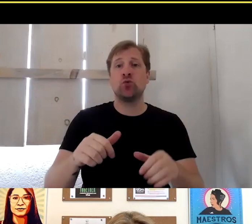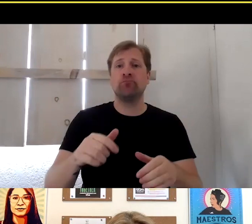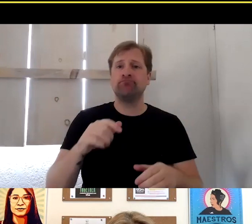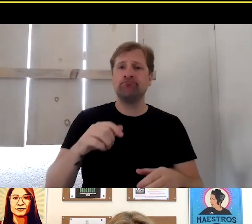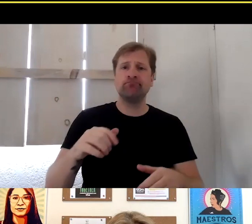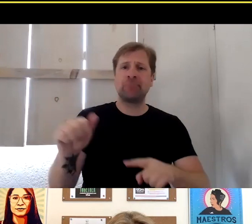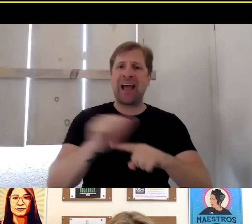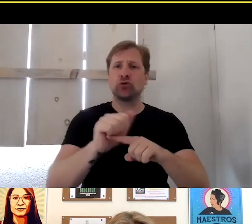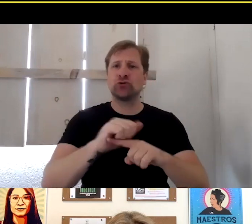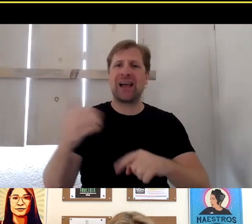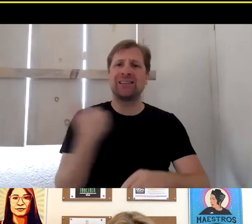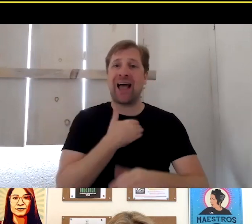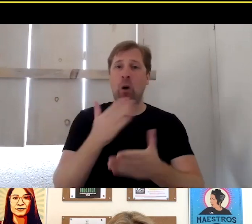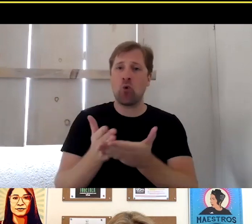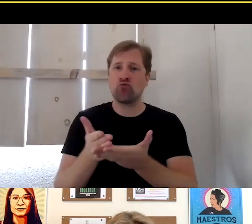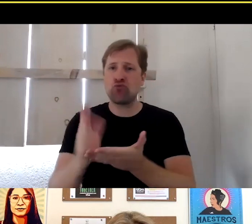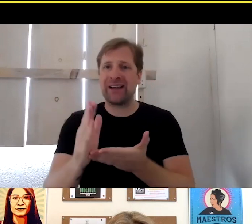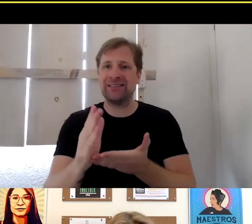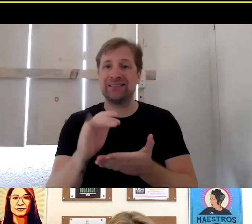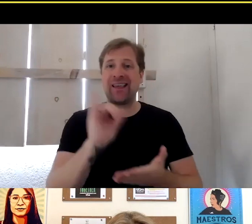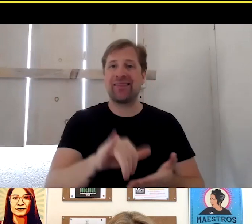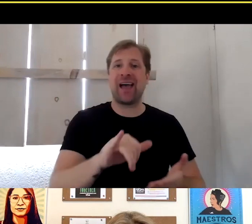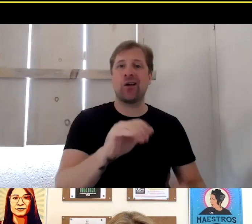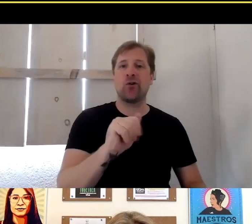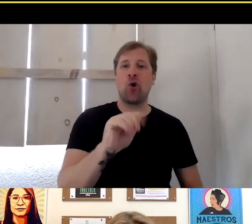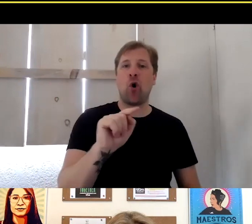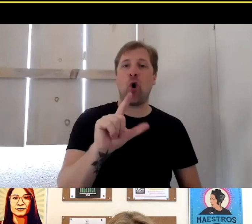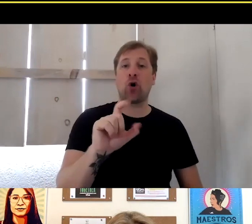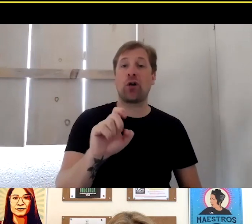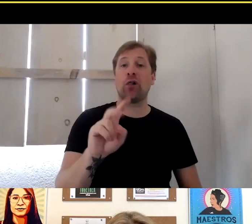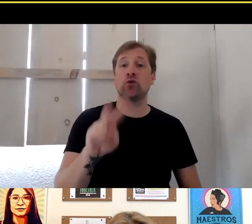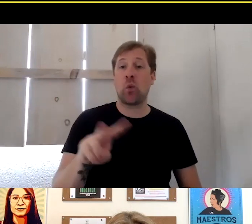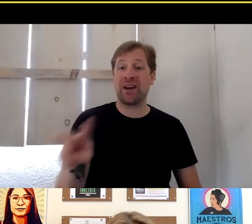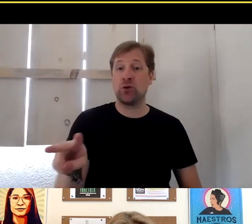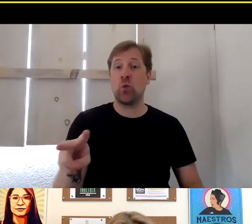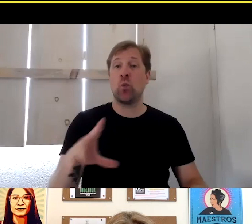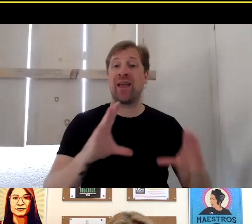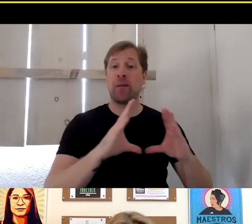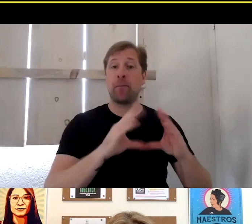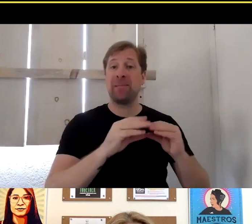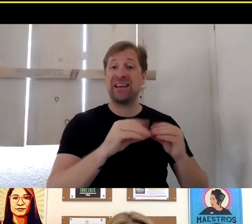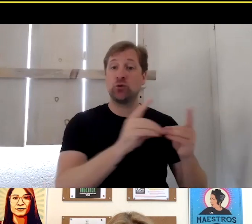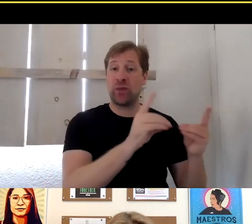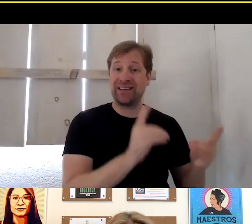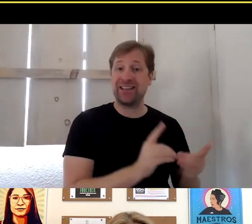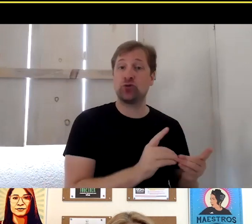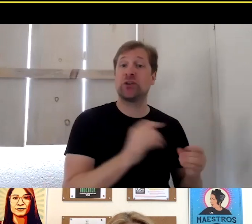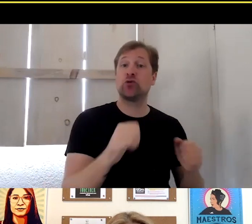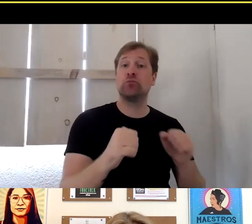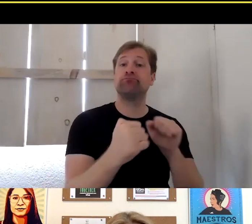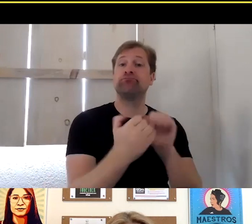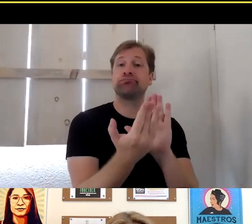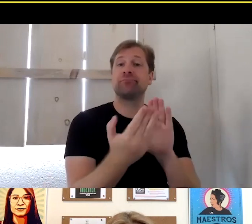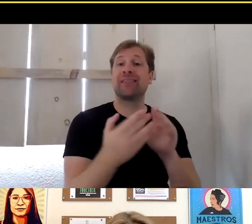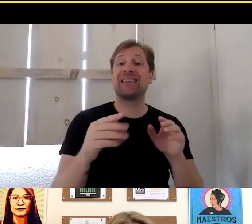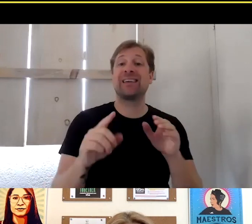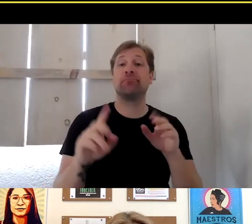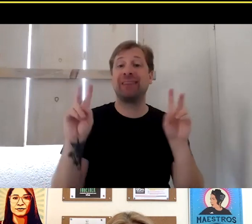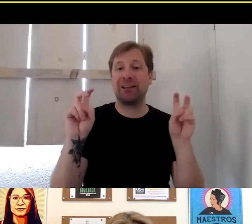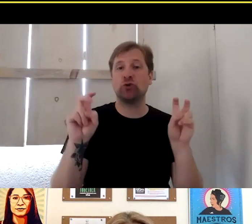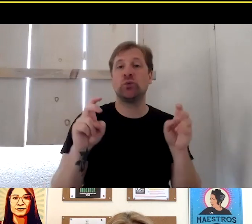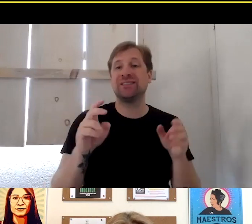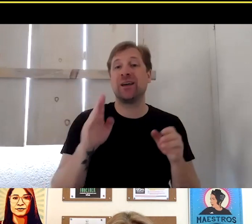Article 22 meetings to meet with the district to take on the ongoing issues that will most likely continue